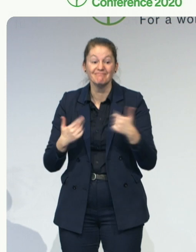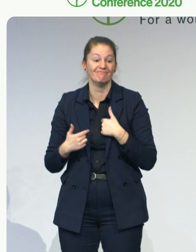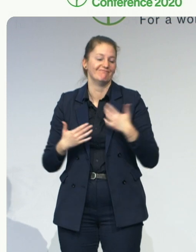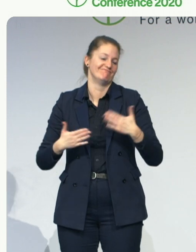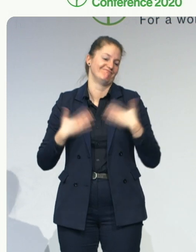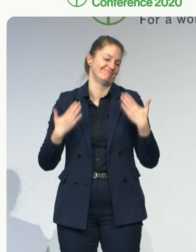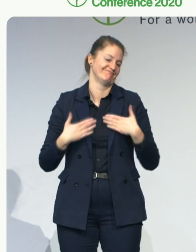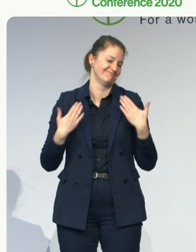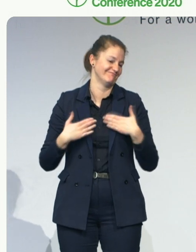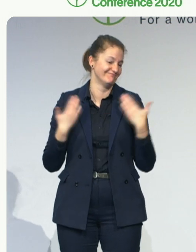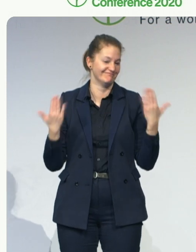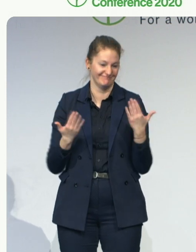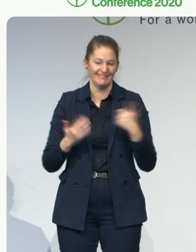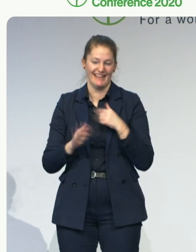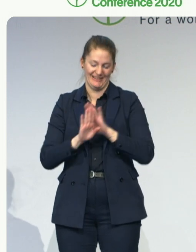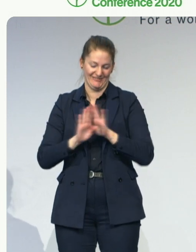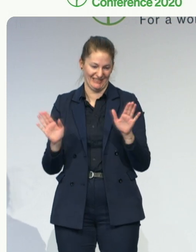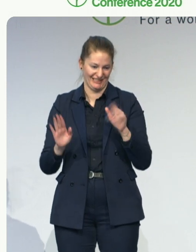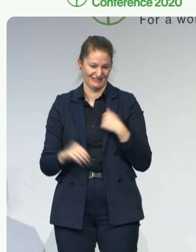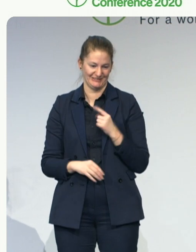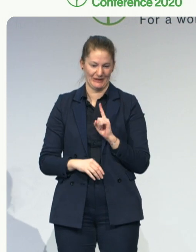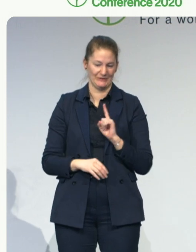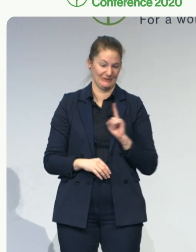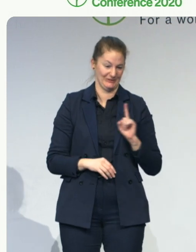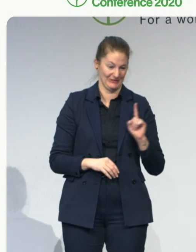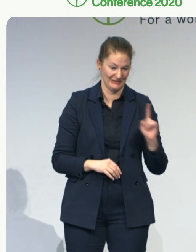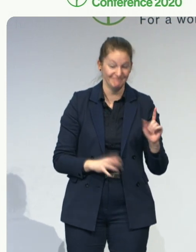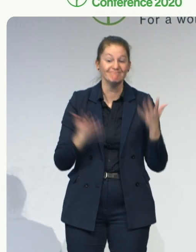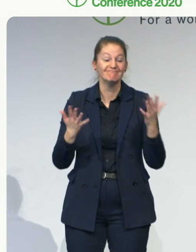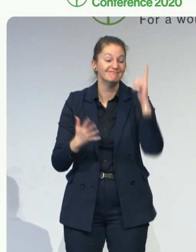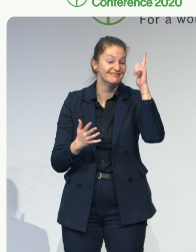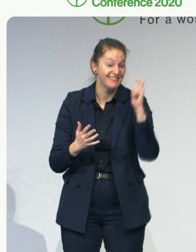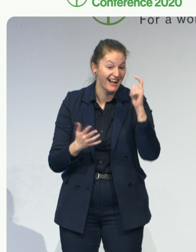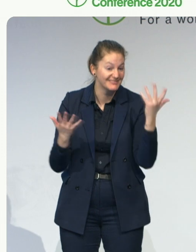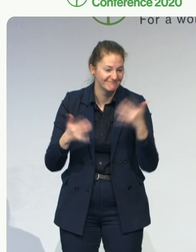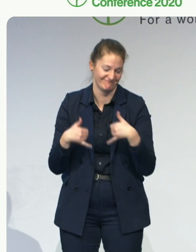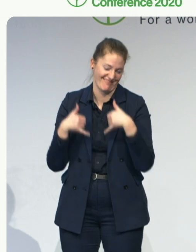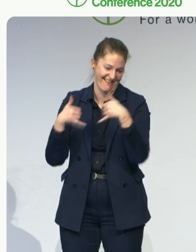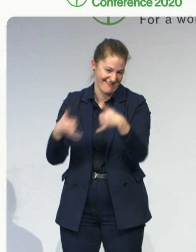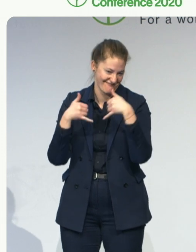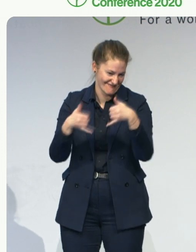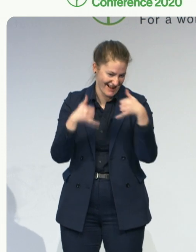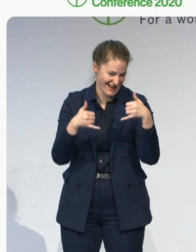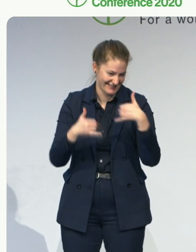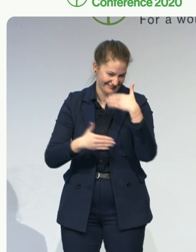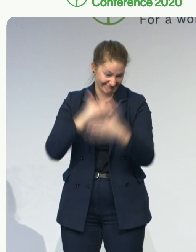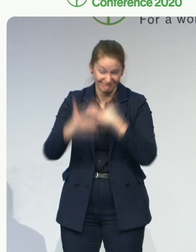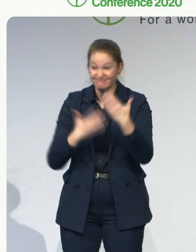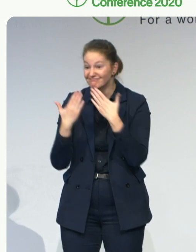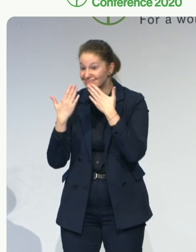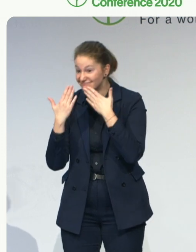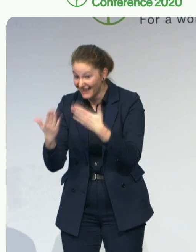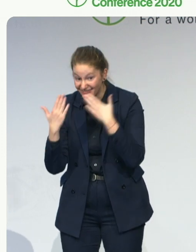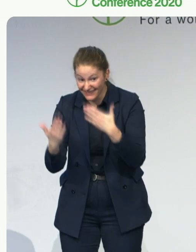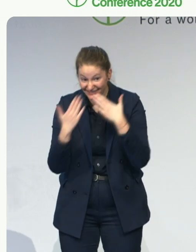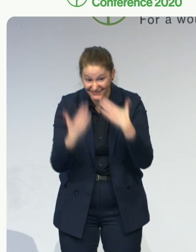award ceremony continue. Thank you, everybody. Have fun. Be inspired by amazing